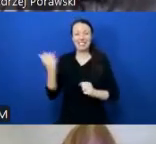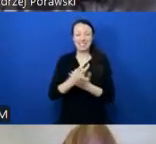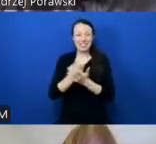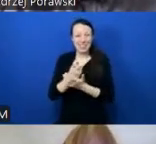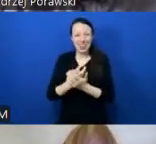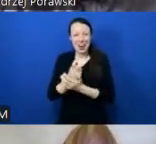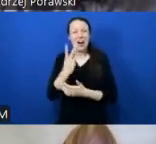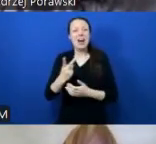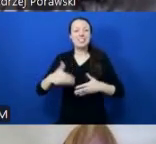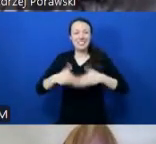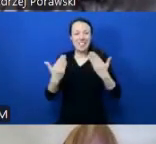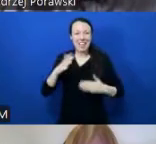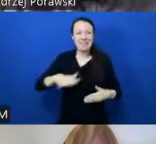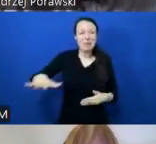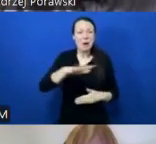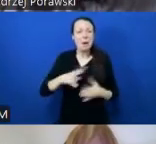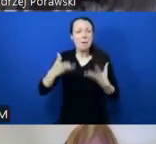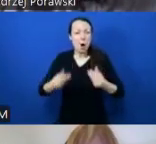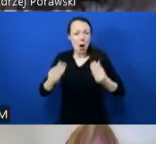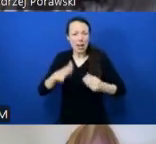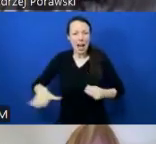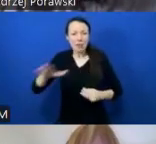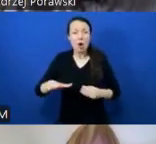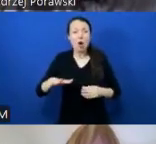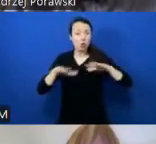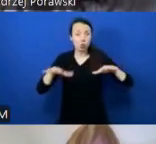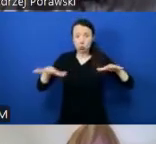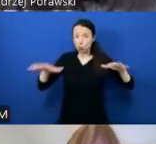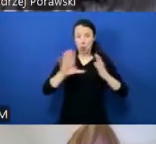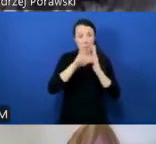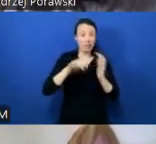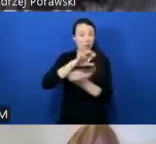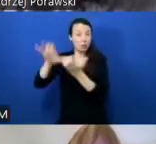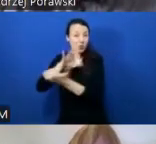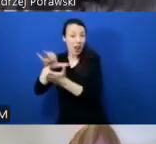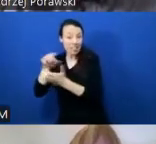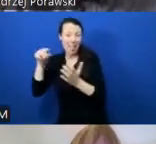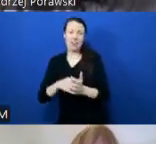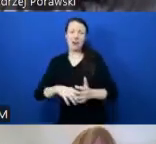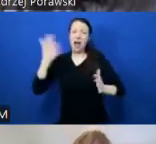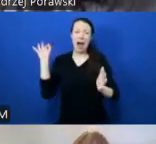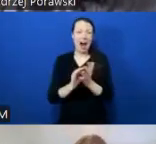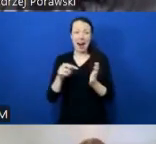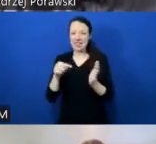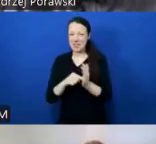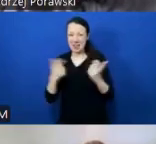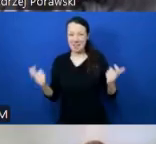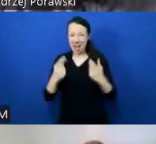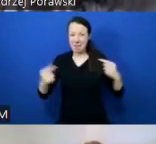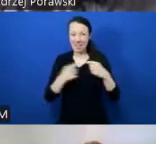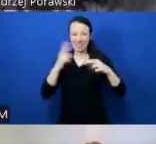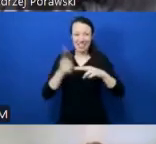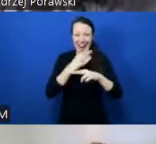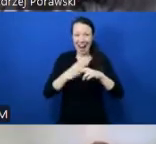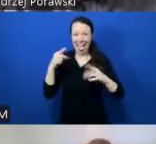Marshland Day, which was celebrated in many cities of the world. So our topic